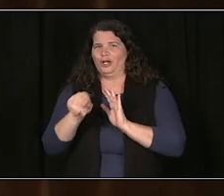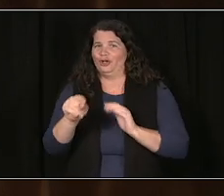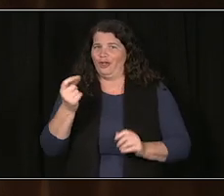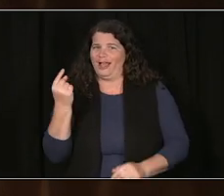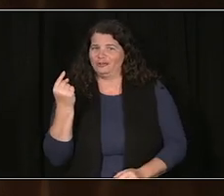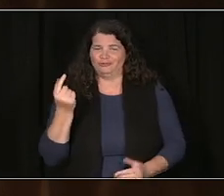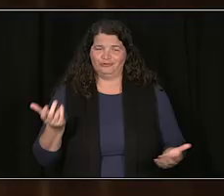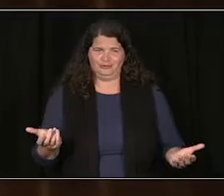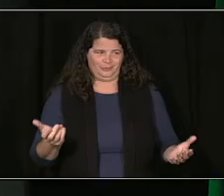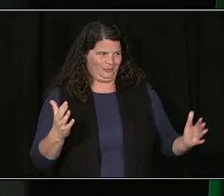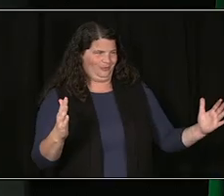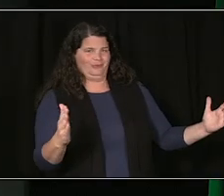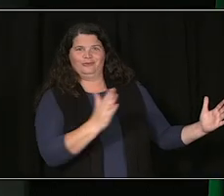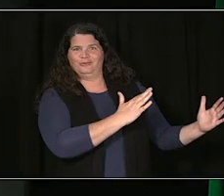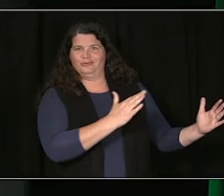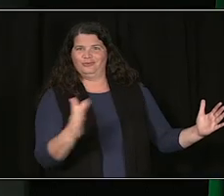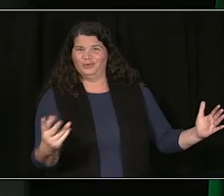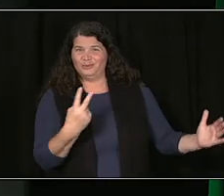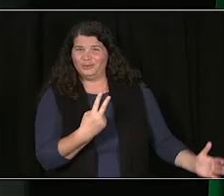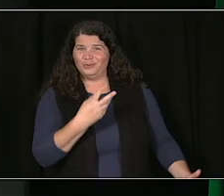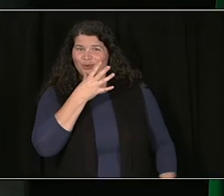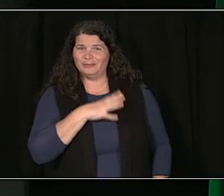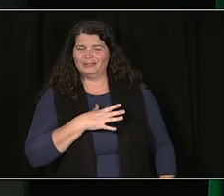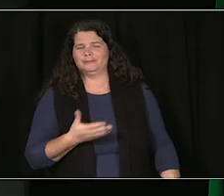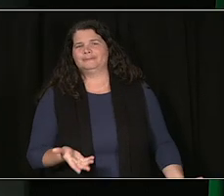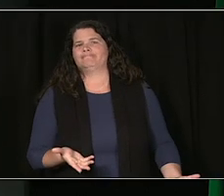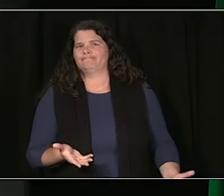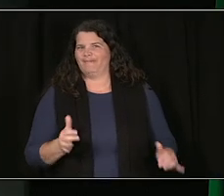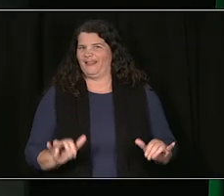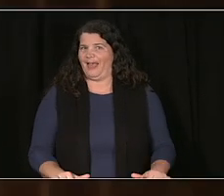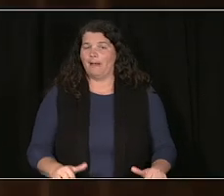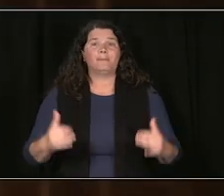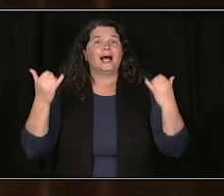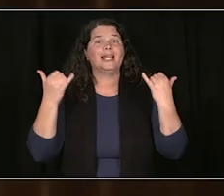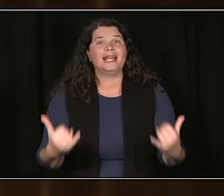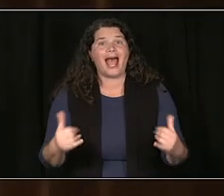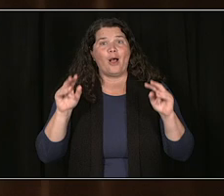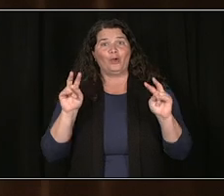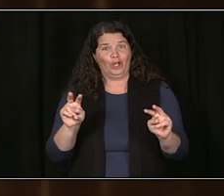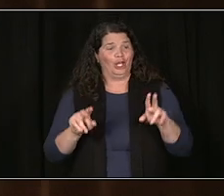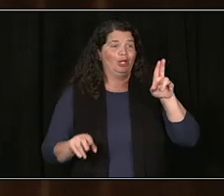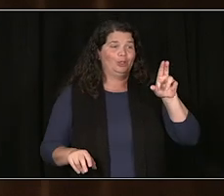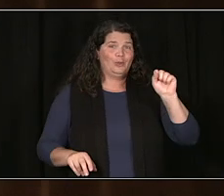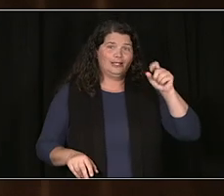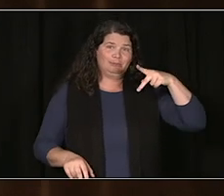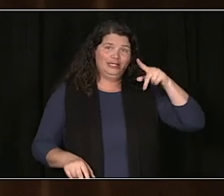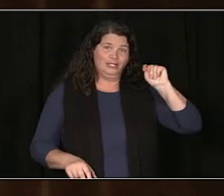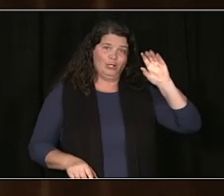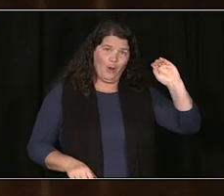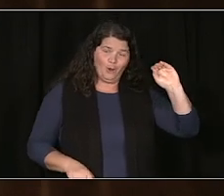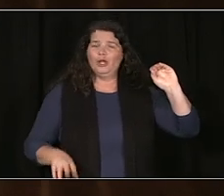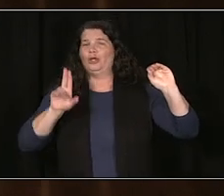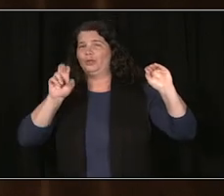Yes. So today, I will say today, the heads of the USPTO and the head of the Copyright Office